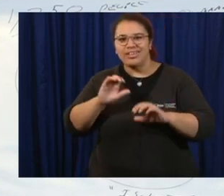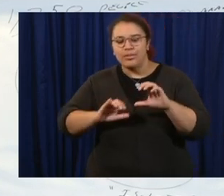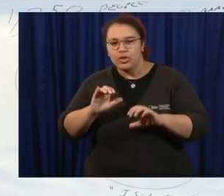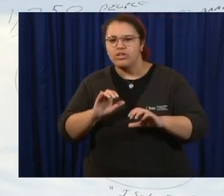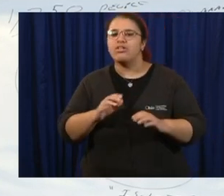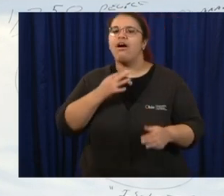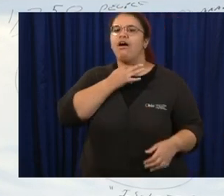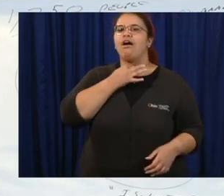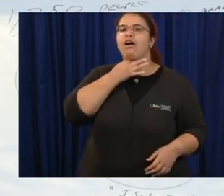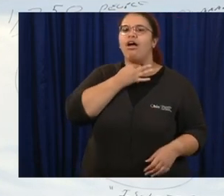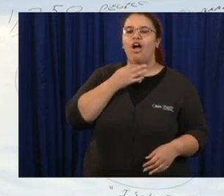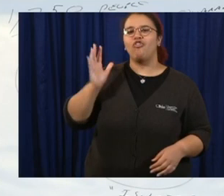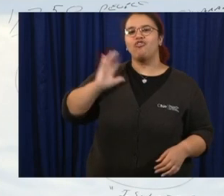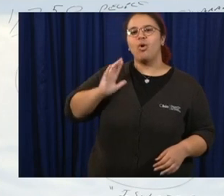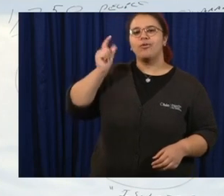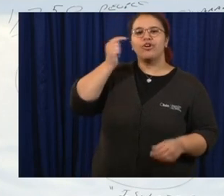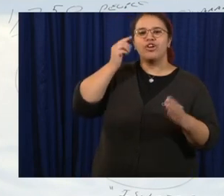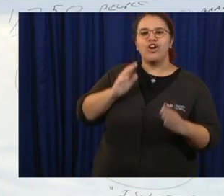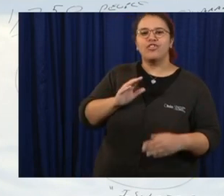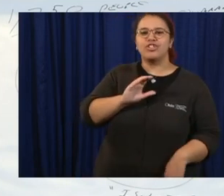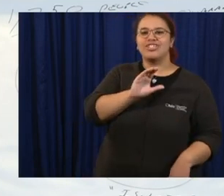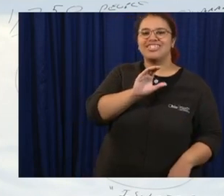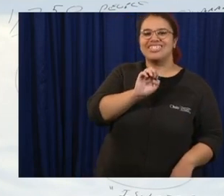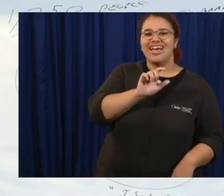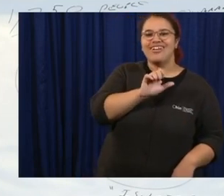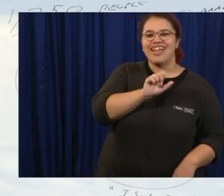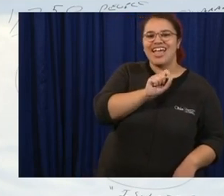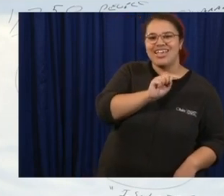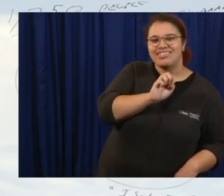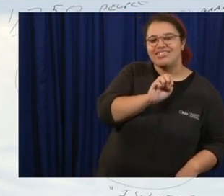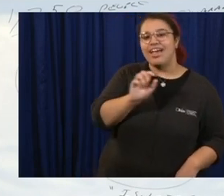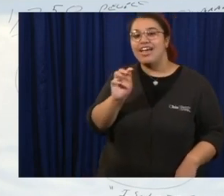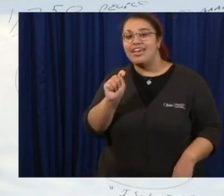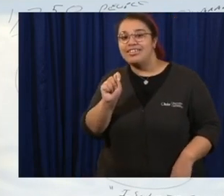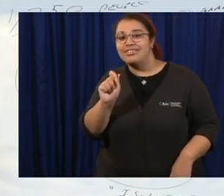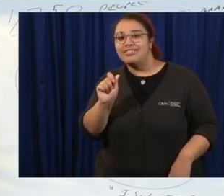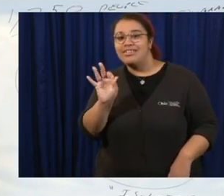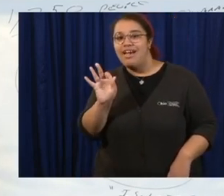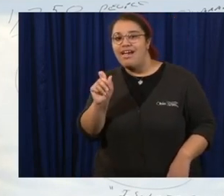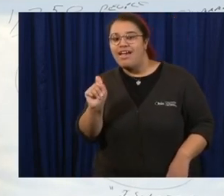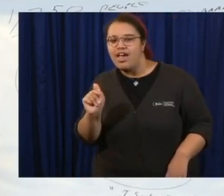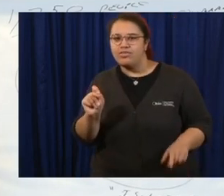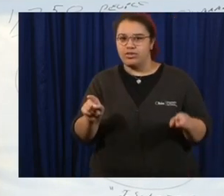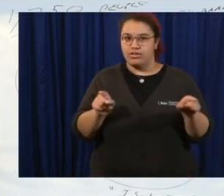and is their job done, or are they still working on other efforts?